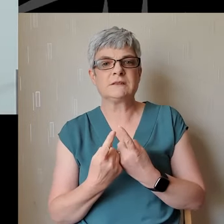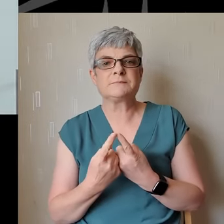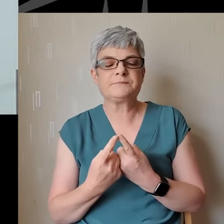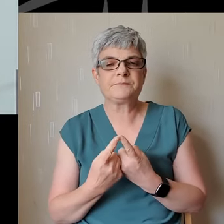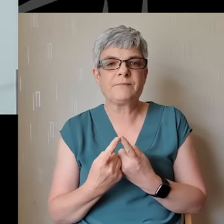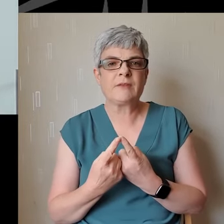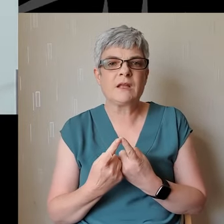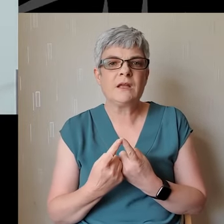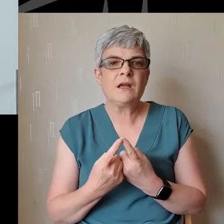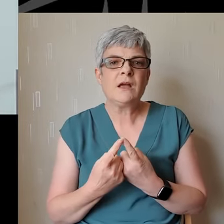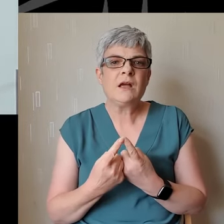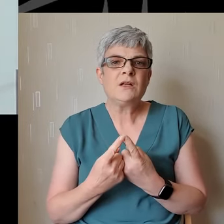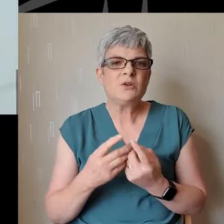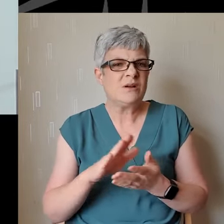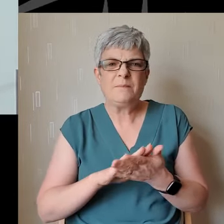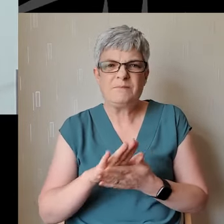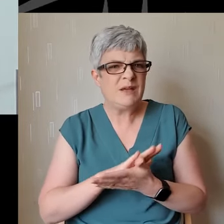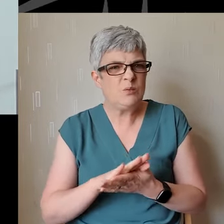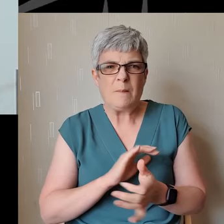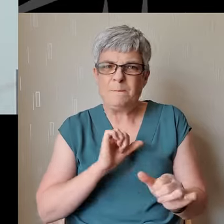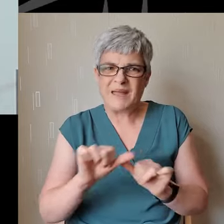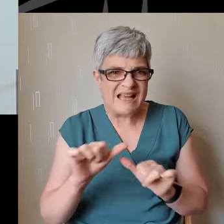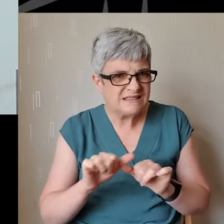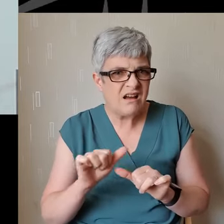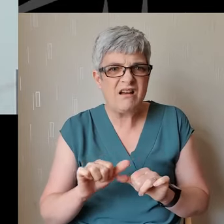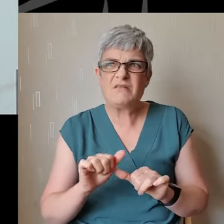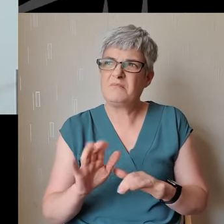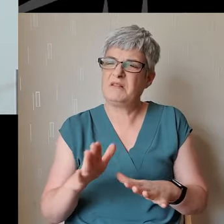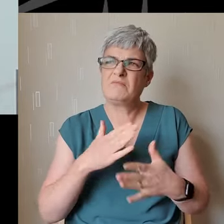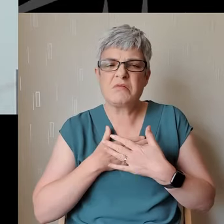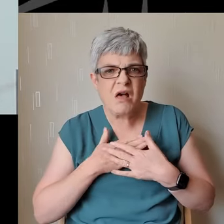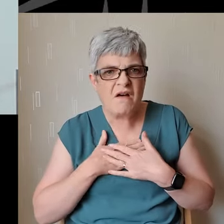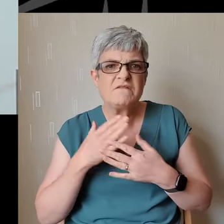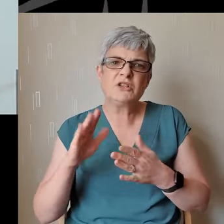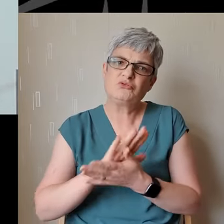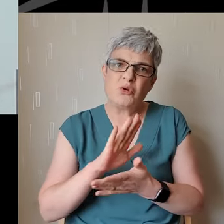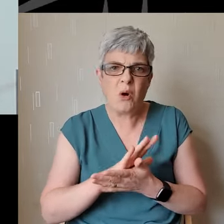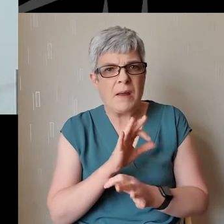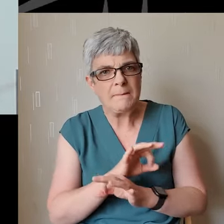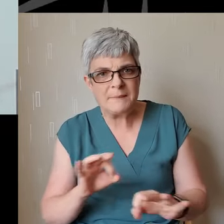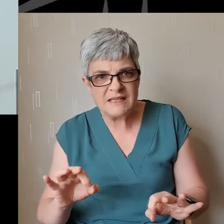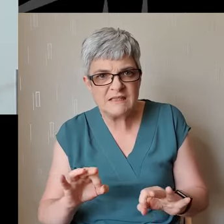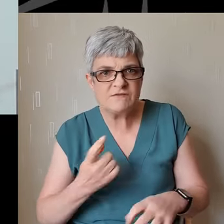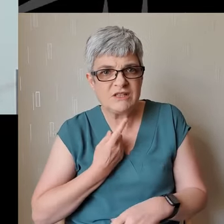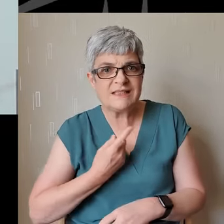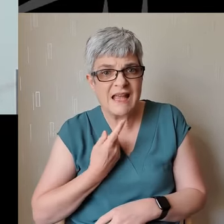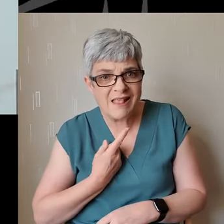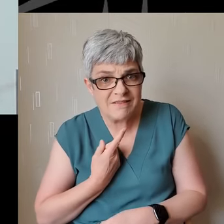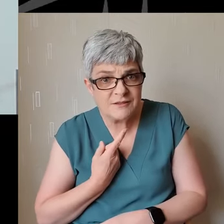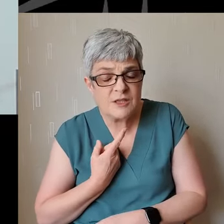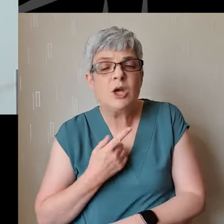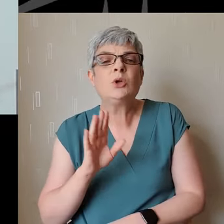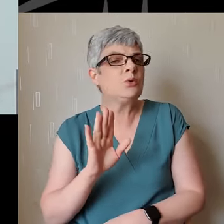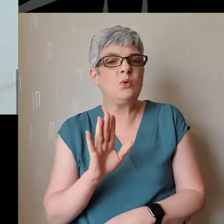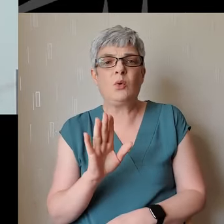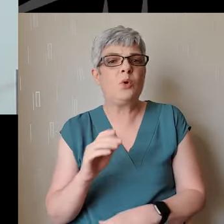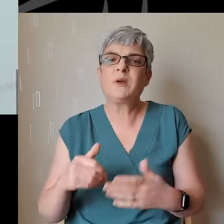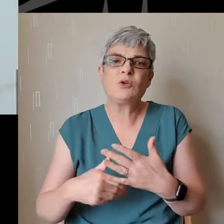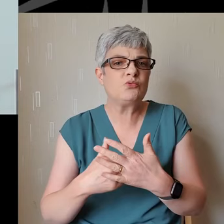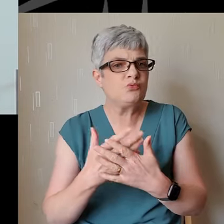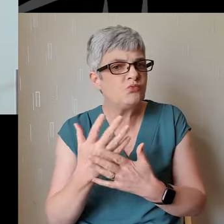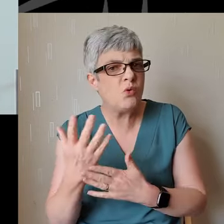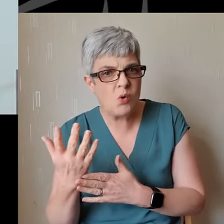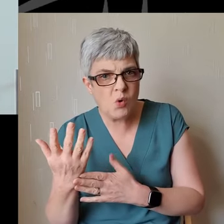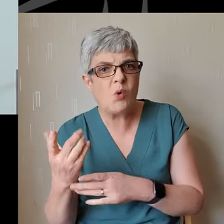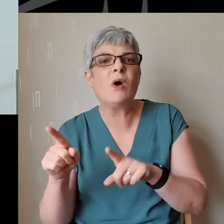Not so that we become better at love, joy, peace, and so on for their own sake, but so that we can grow in becoming more